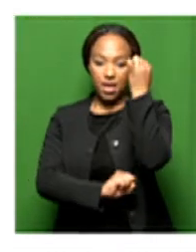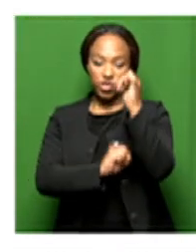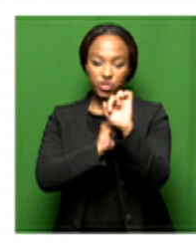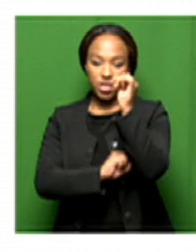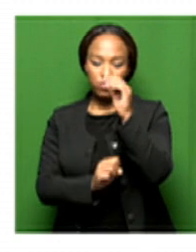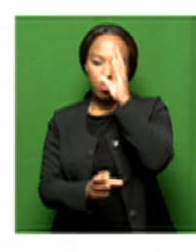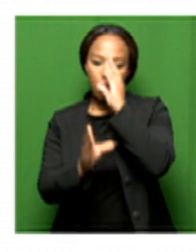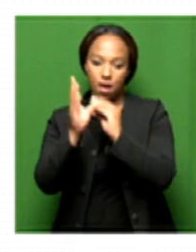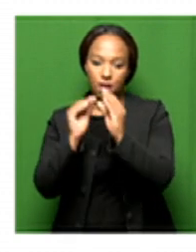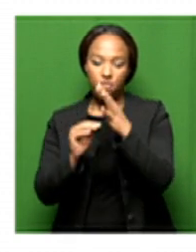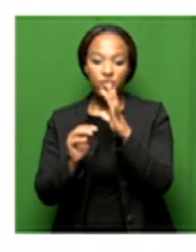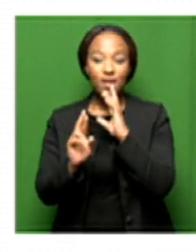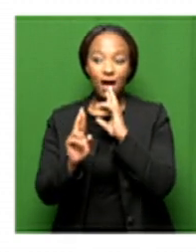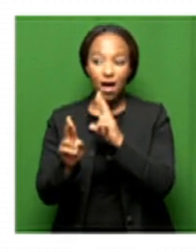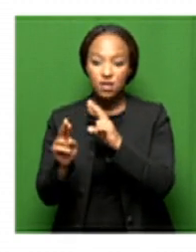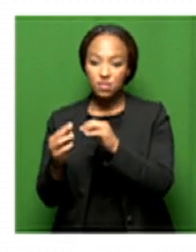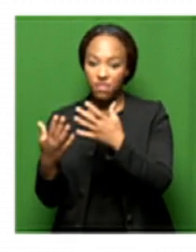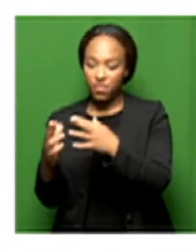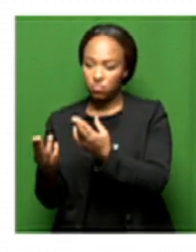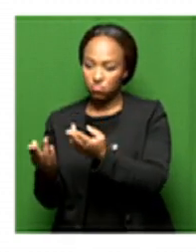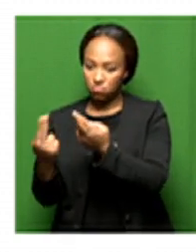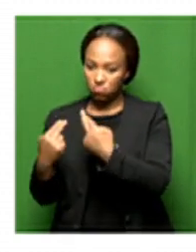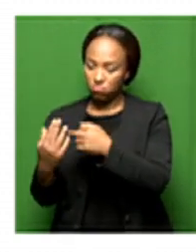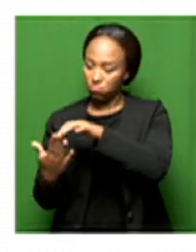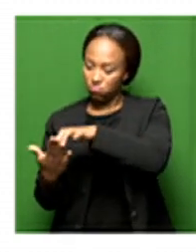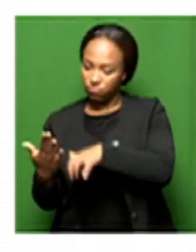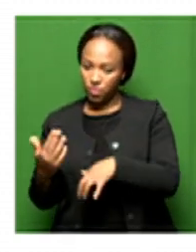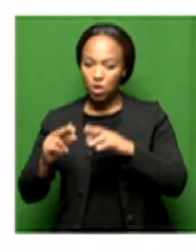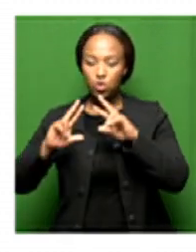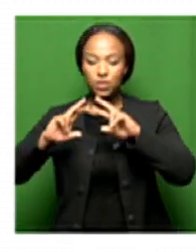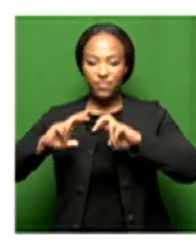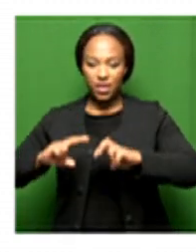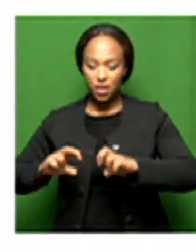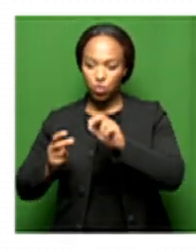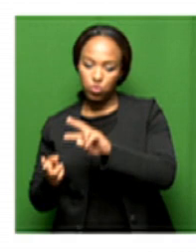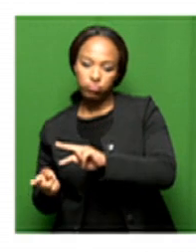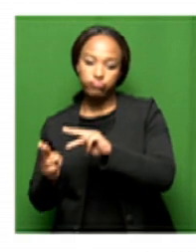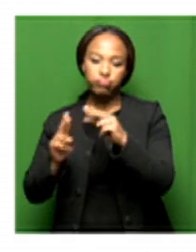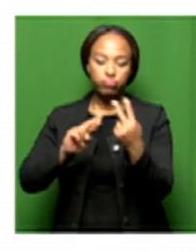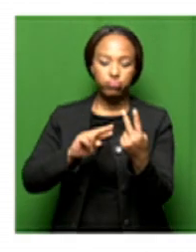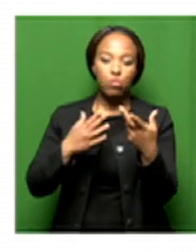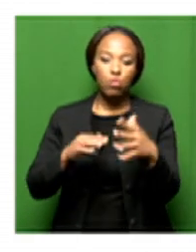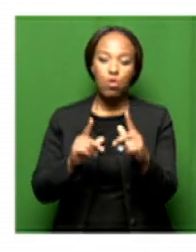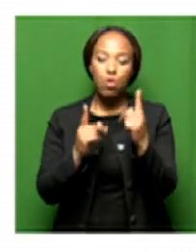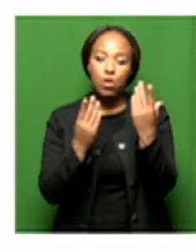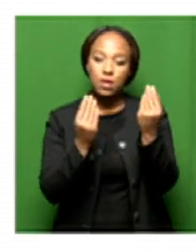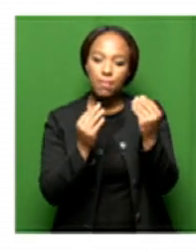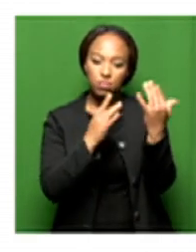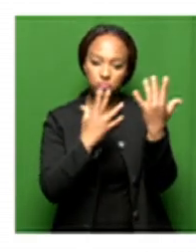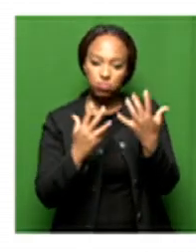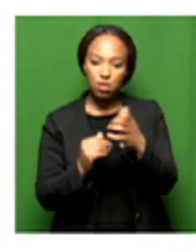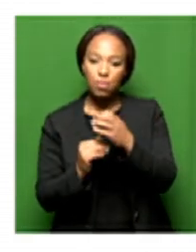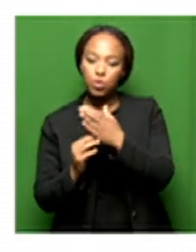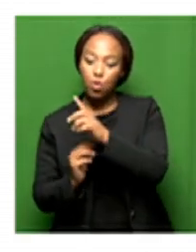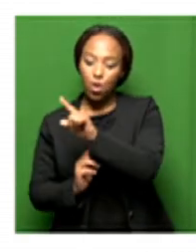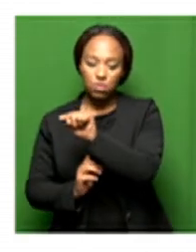to interpret those answers that you will give us through a survey and translate that into a score of between 1